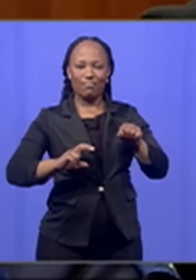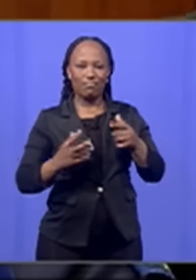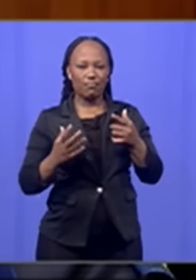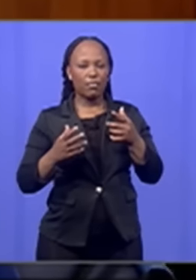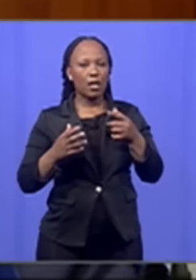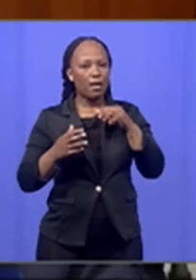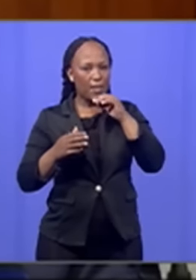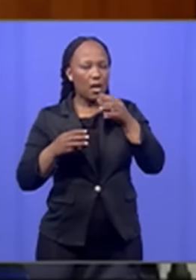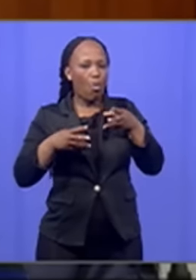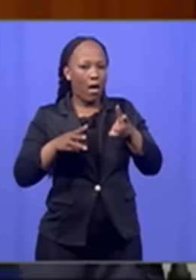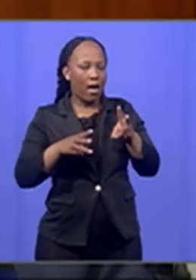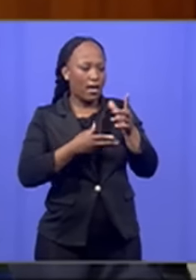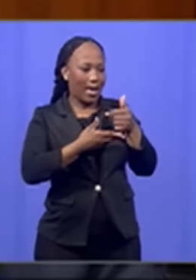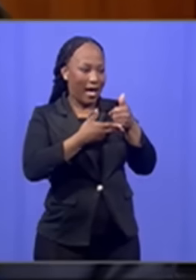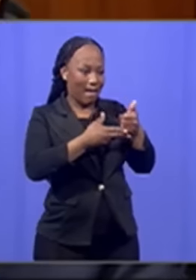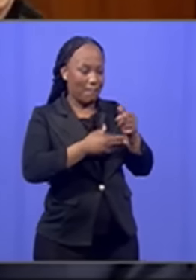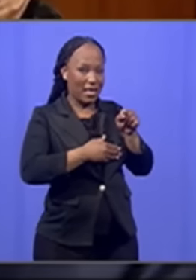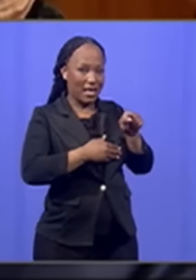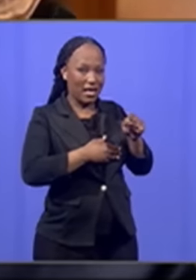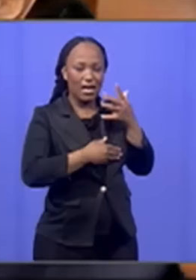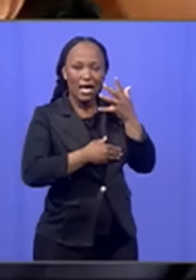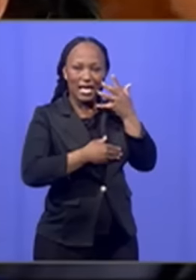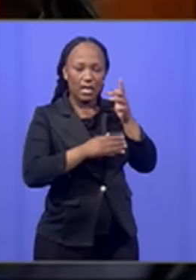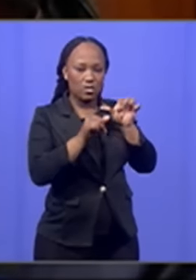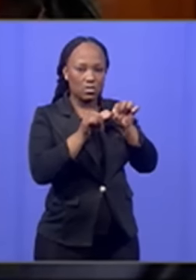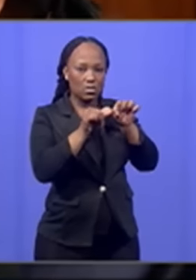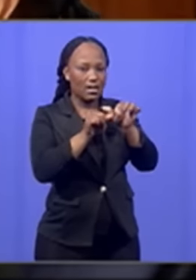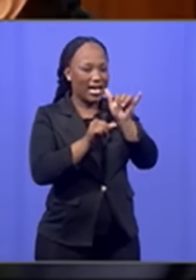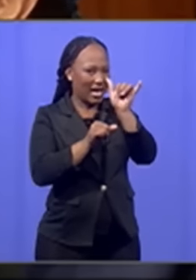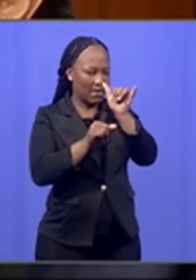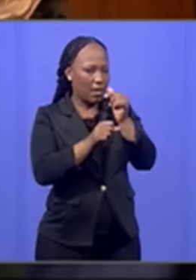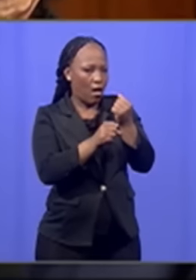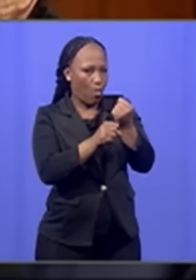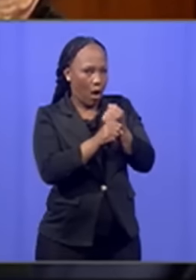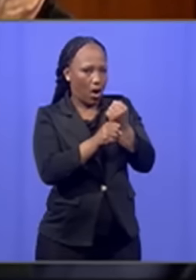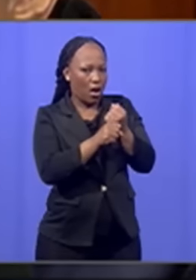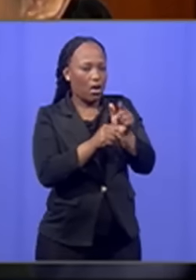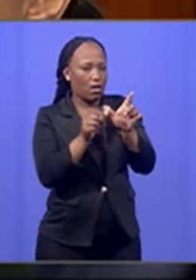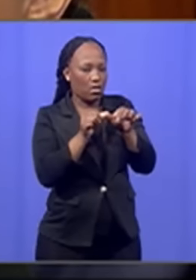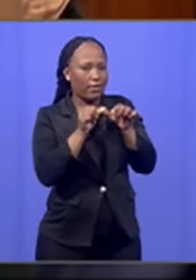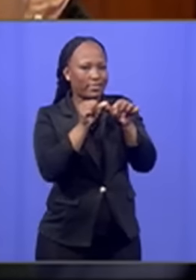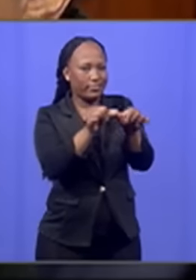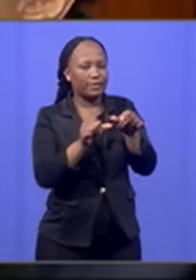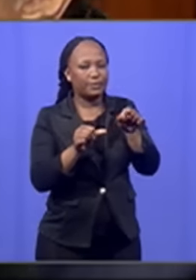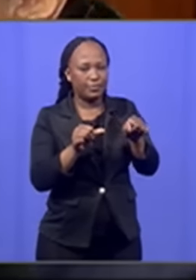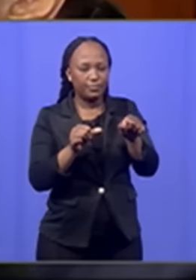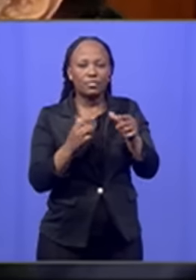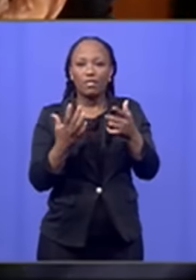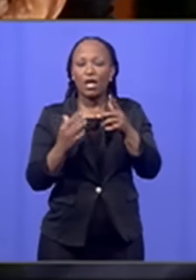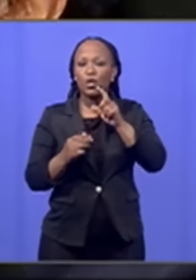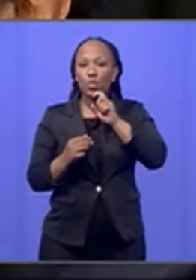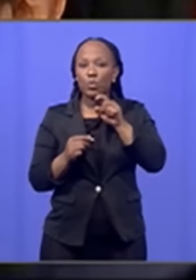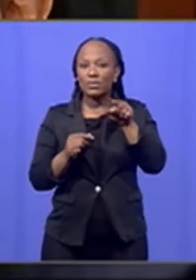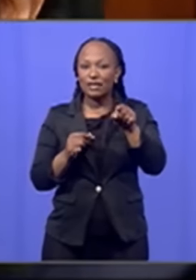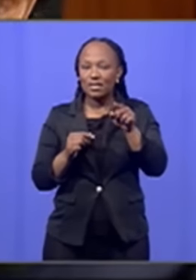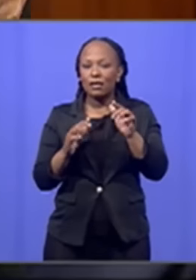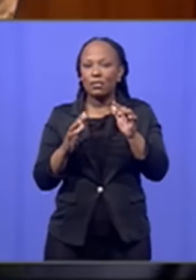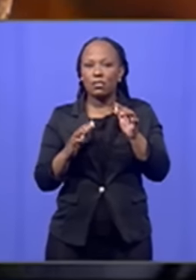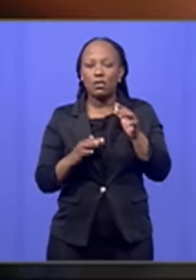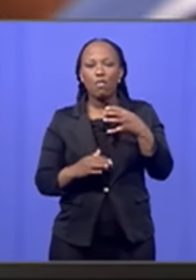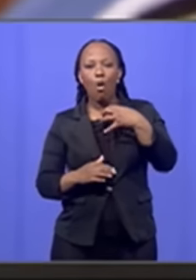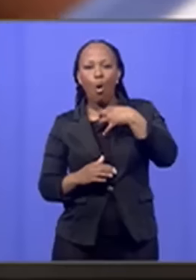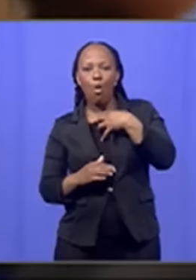of assisting Khet Matlala to continue with his criminal activities by obviously utilizing his